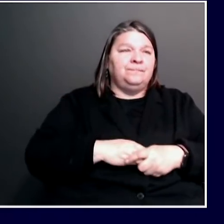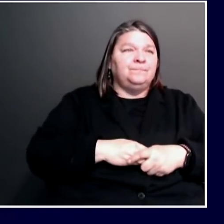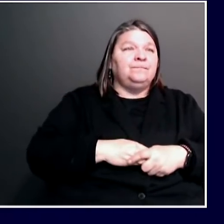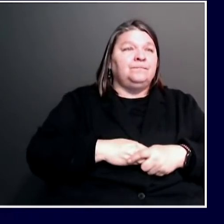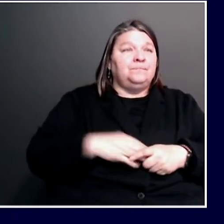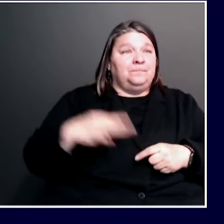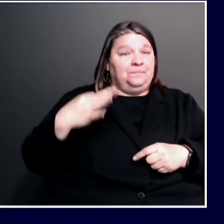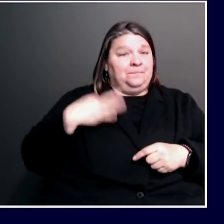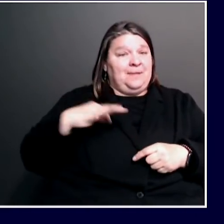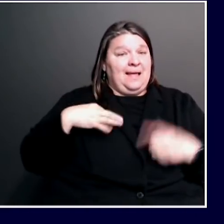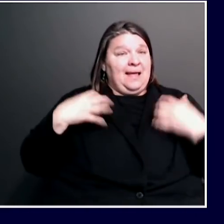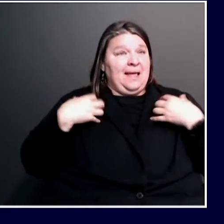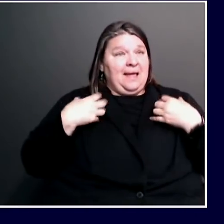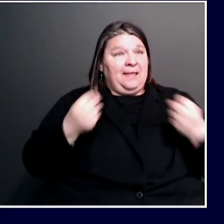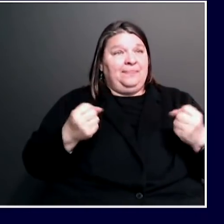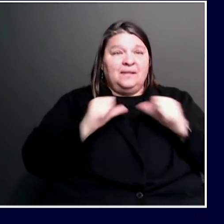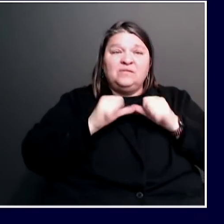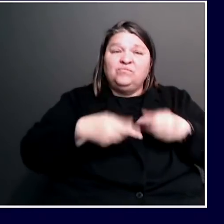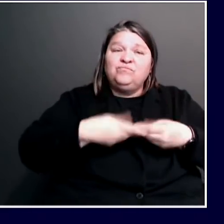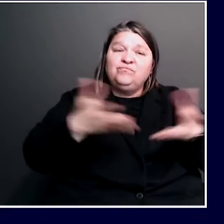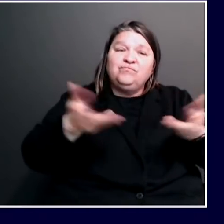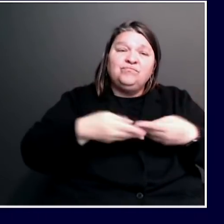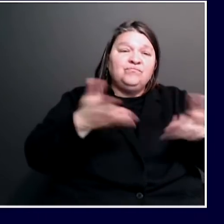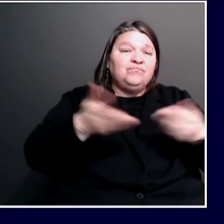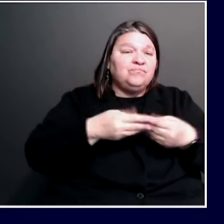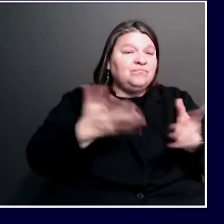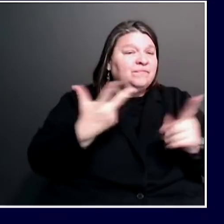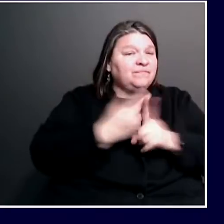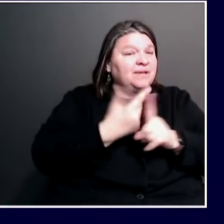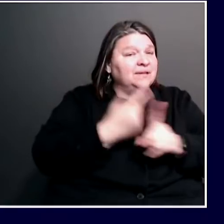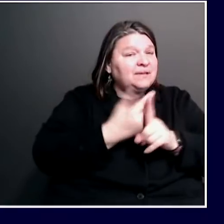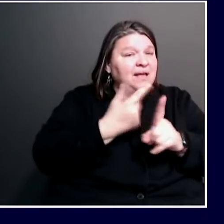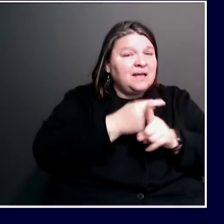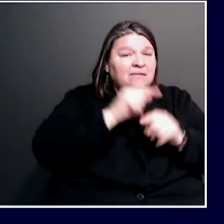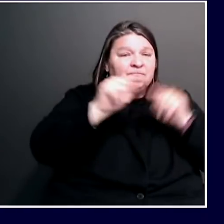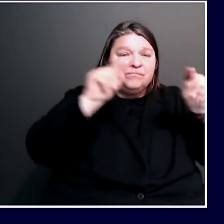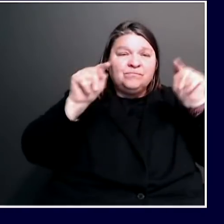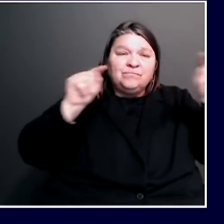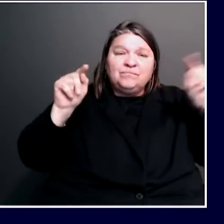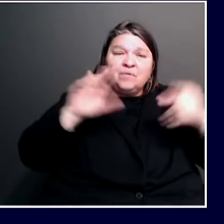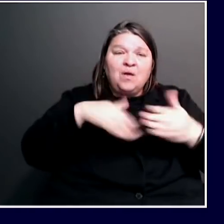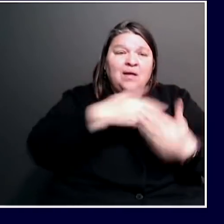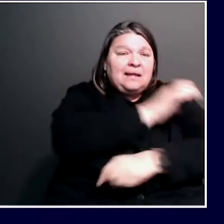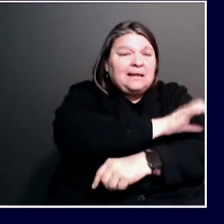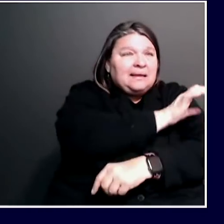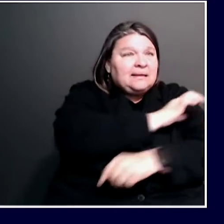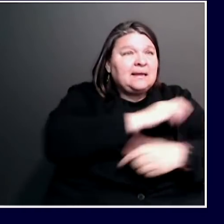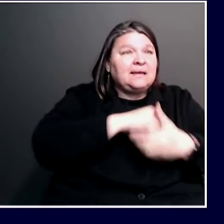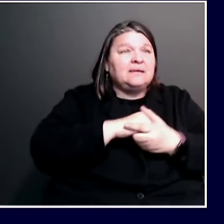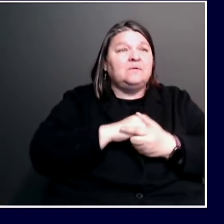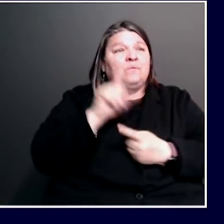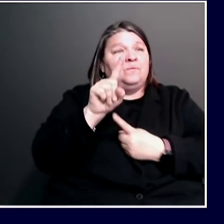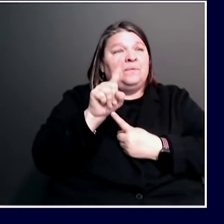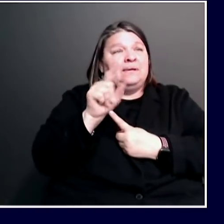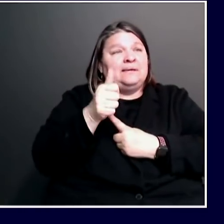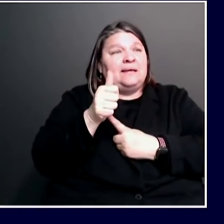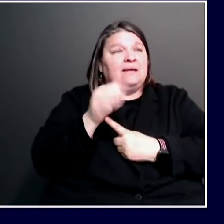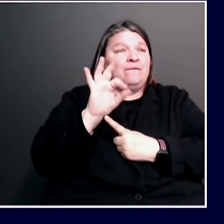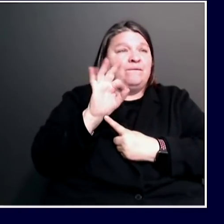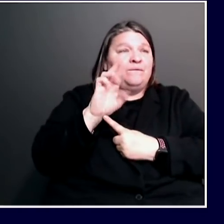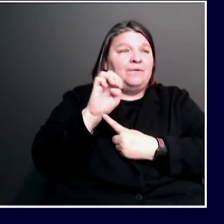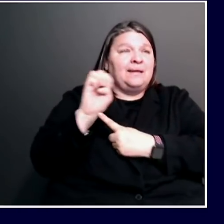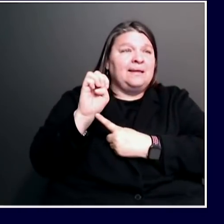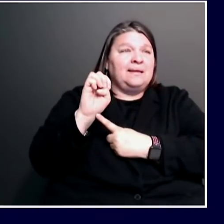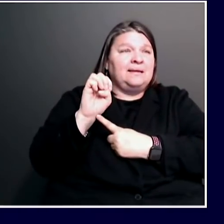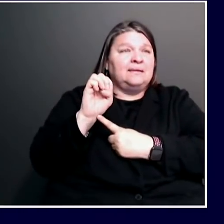continuing with its public-facing vaccine clinic at 110 Free Street on Wednesdays in the month of February